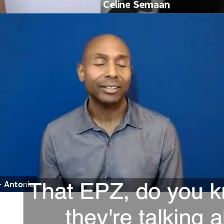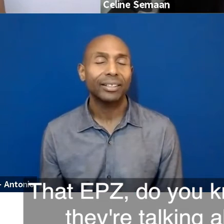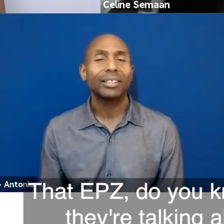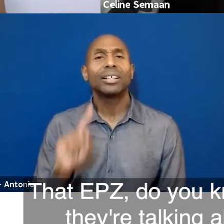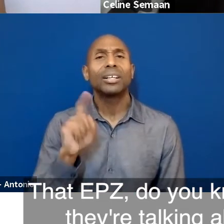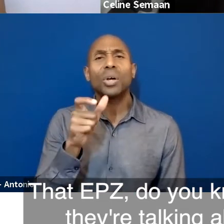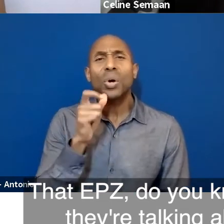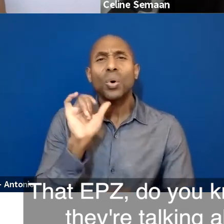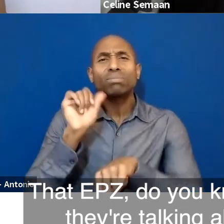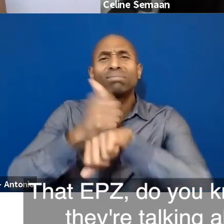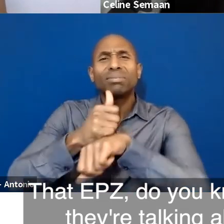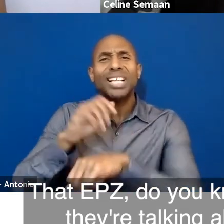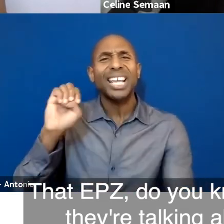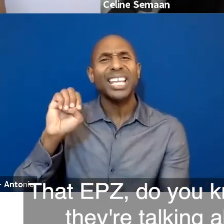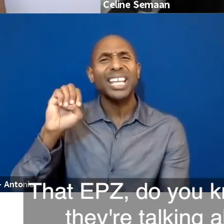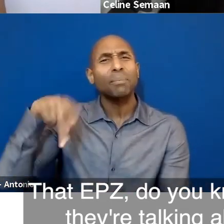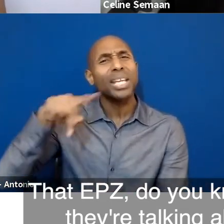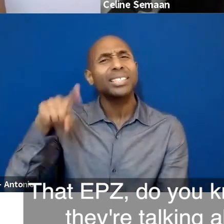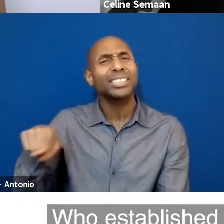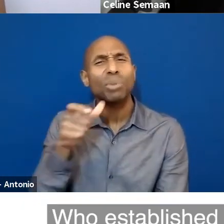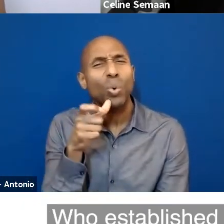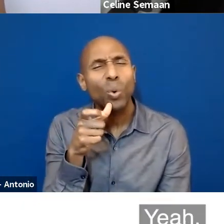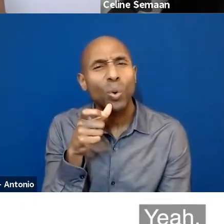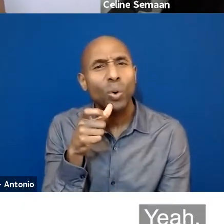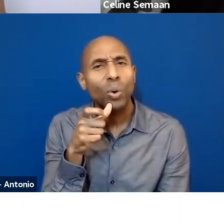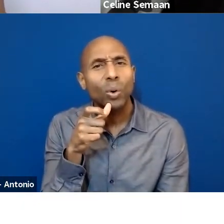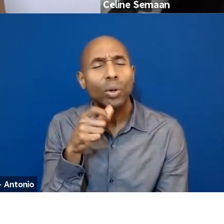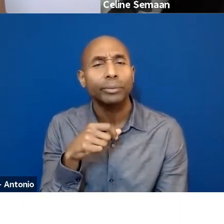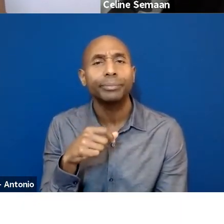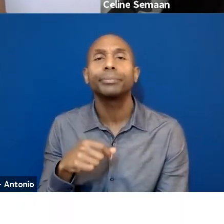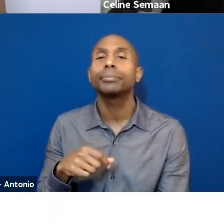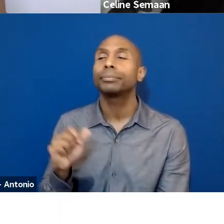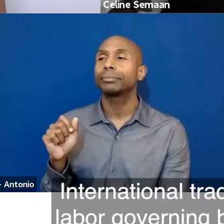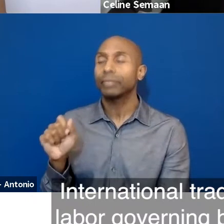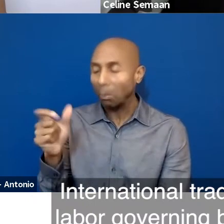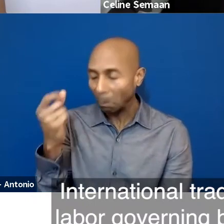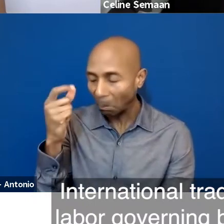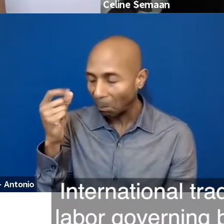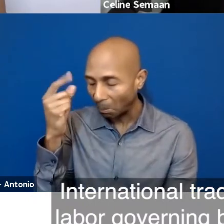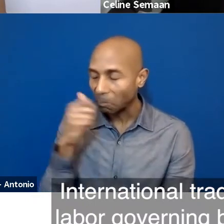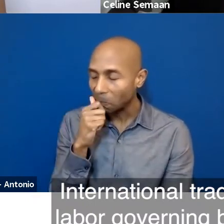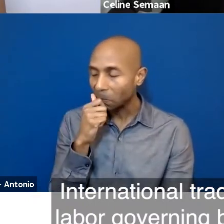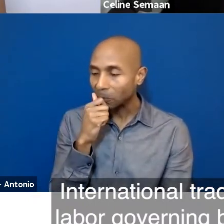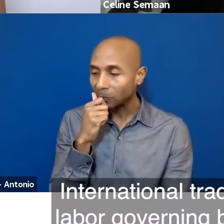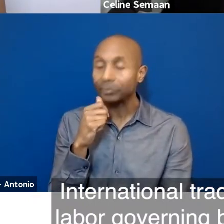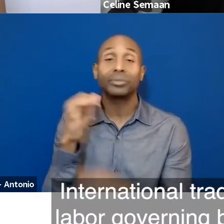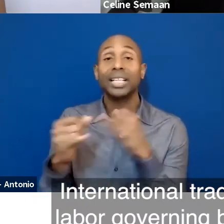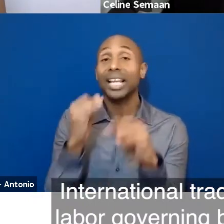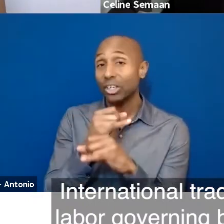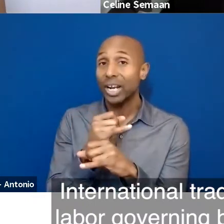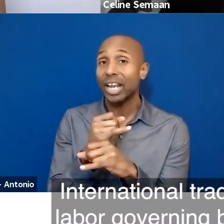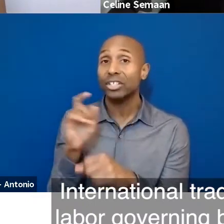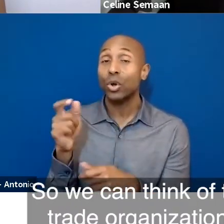EPZ? Do you know what they're talking about? Who established EPZs? Yeah. International trade and